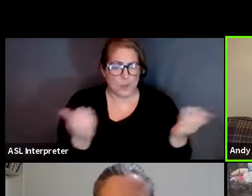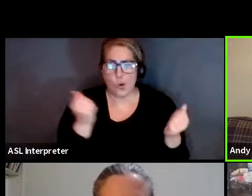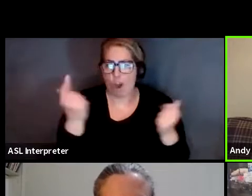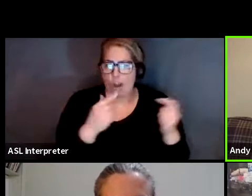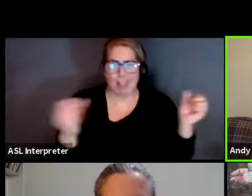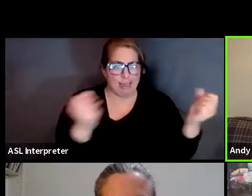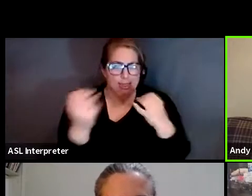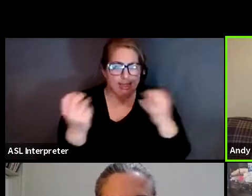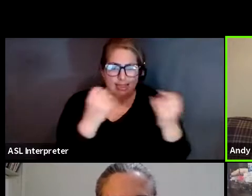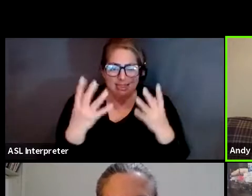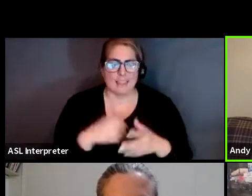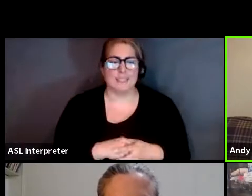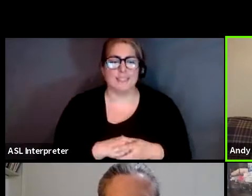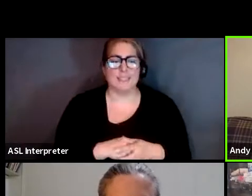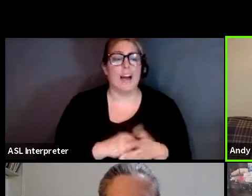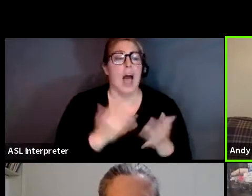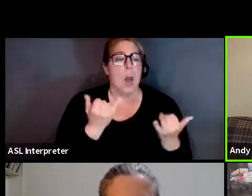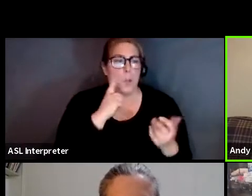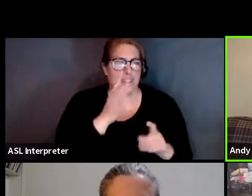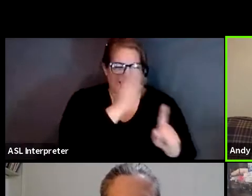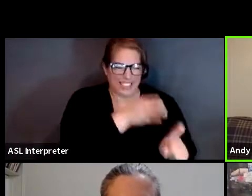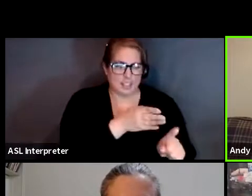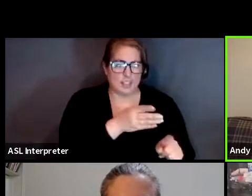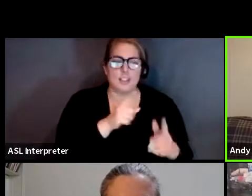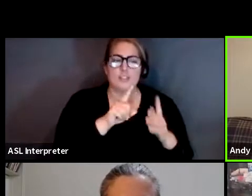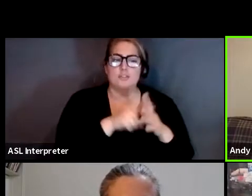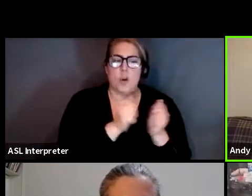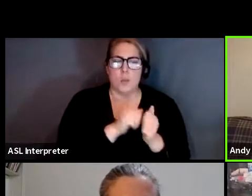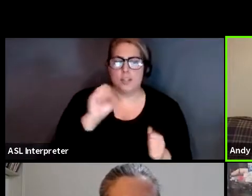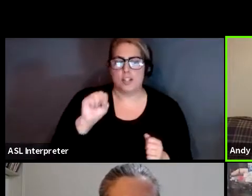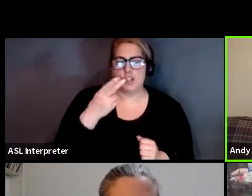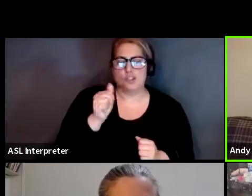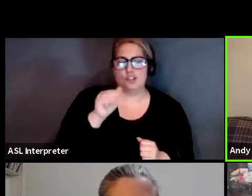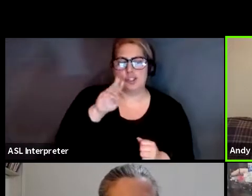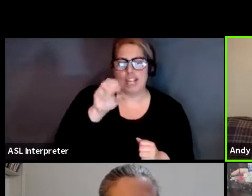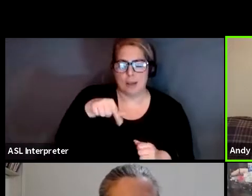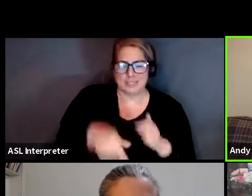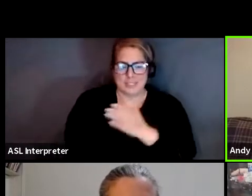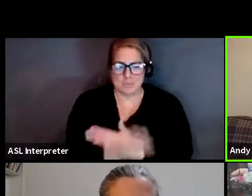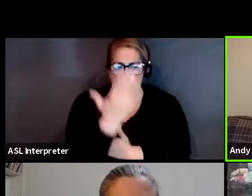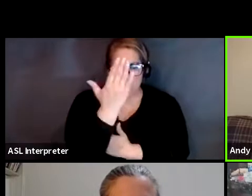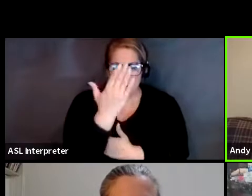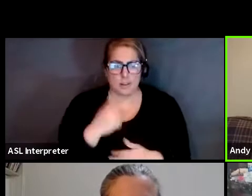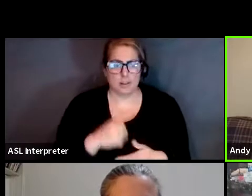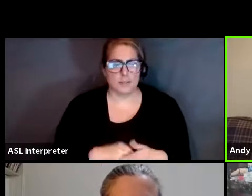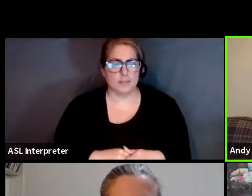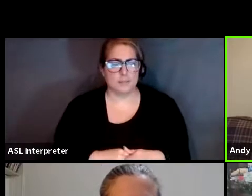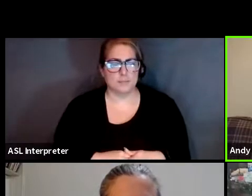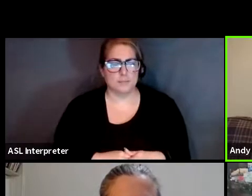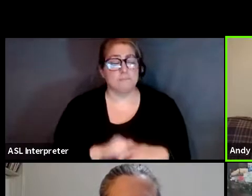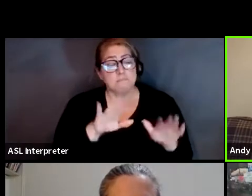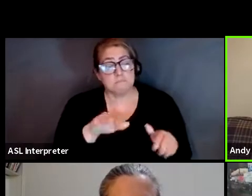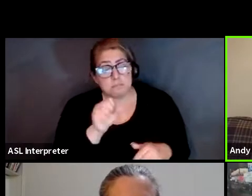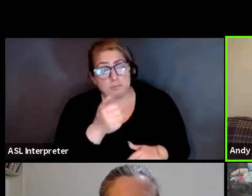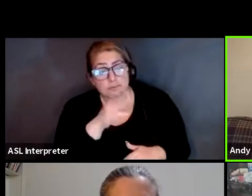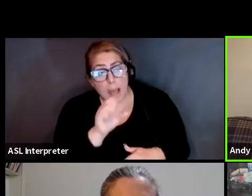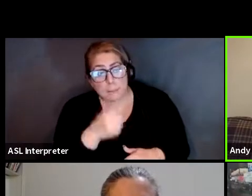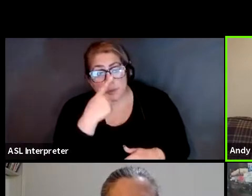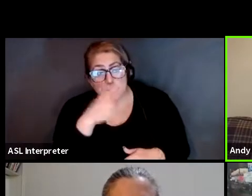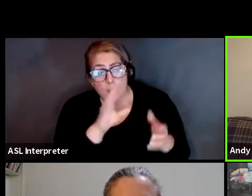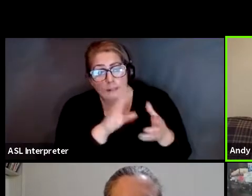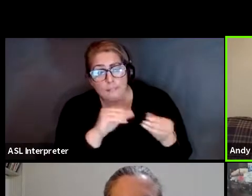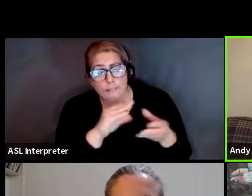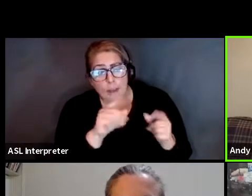on. So let's start with Shams this morning. Shams, I'm wondering if you can talk a little bit